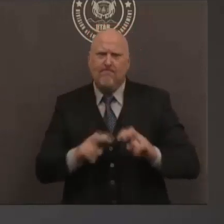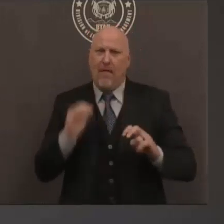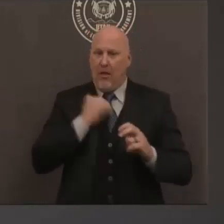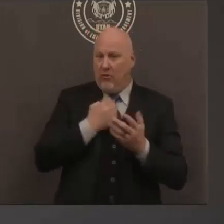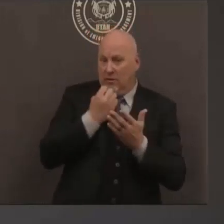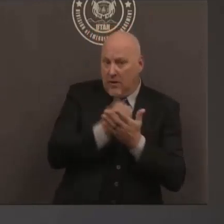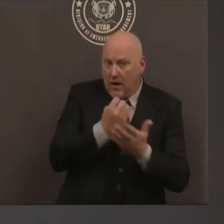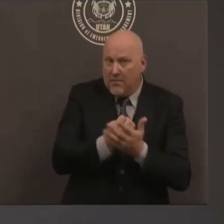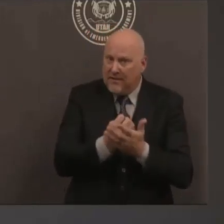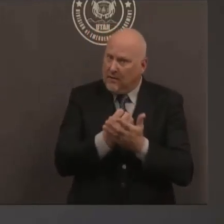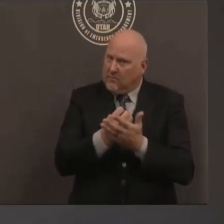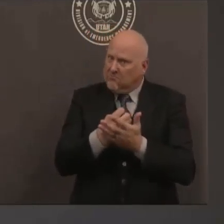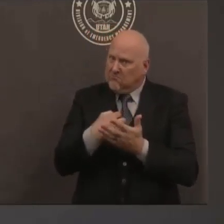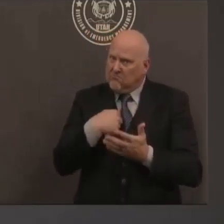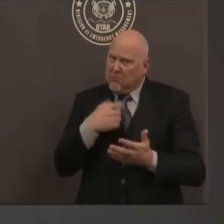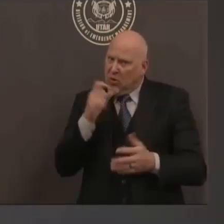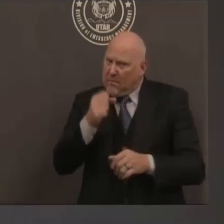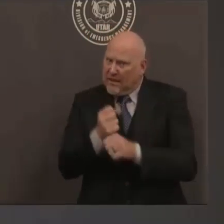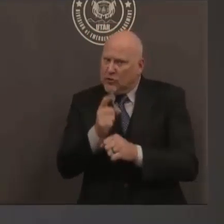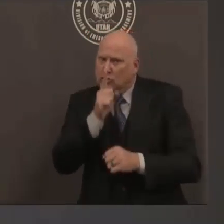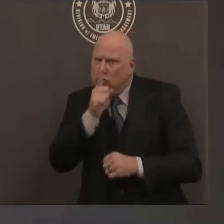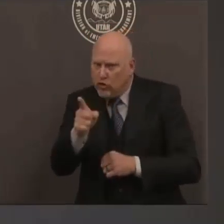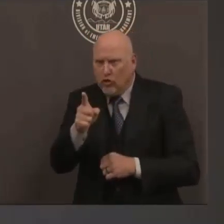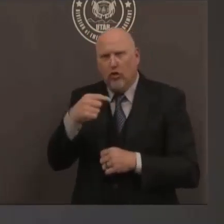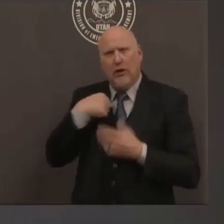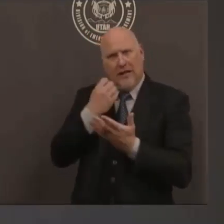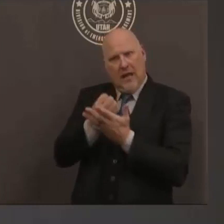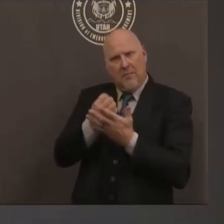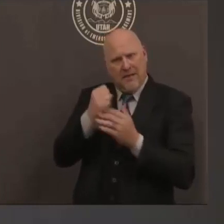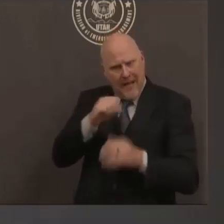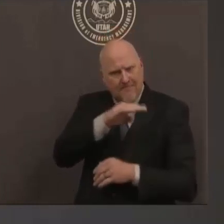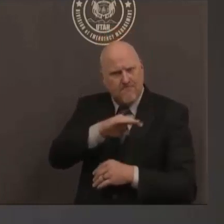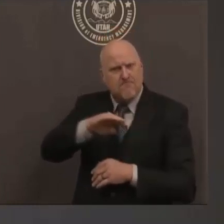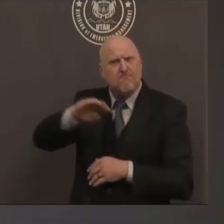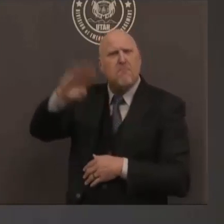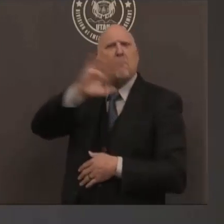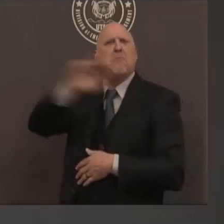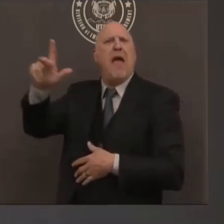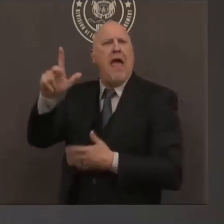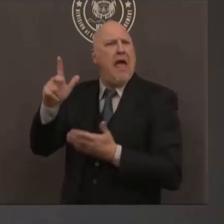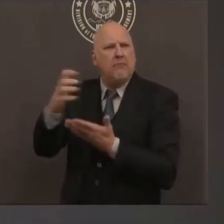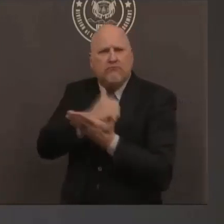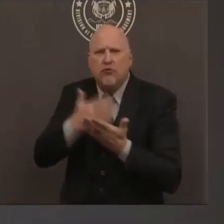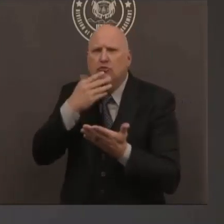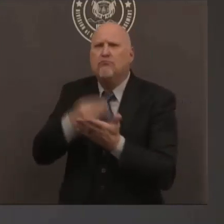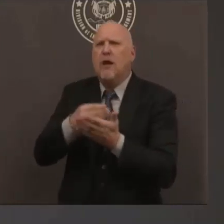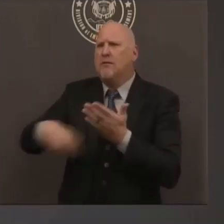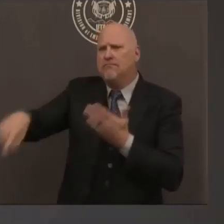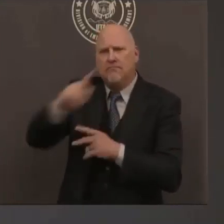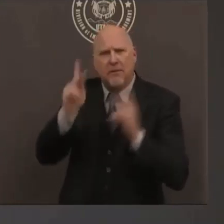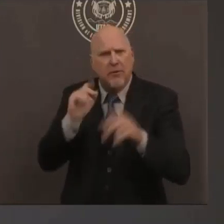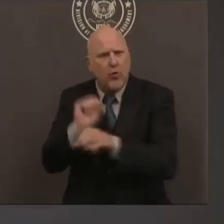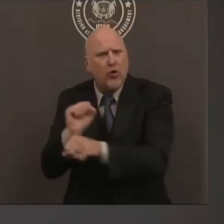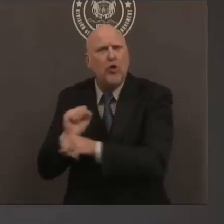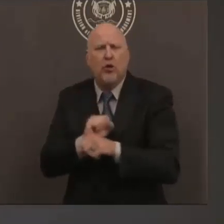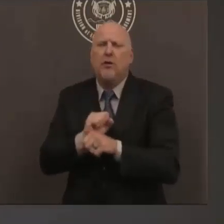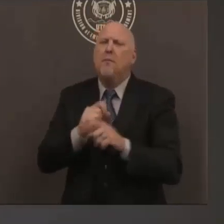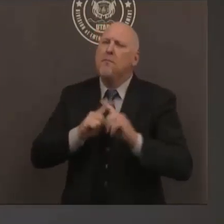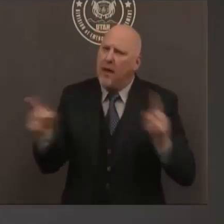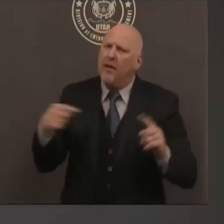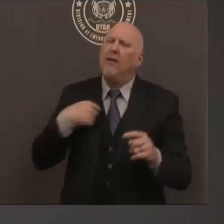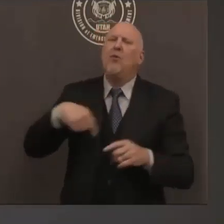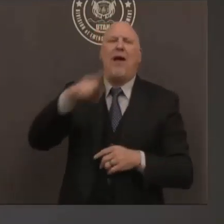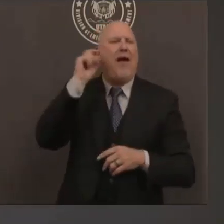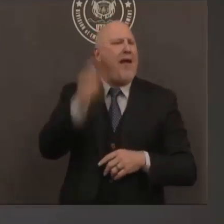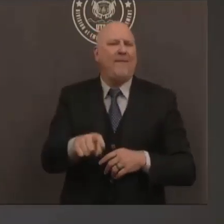abundance of precaution that we, the people, take. So it looks good. but we have to make sure that we do our part to make sure